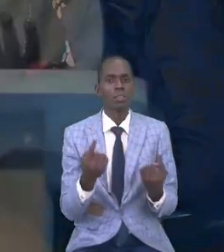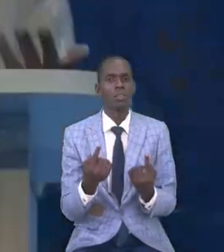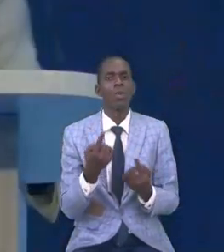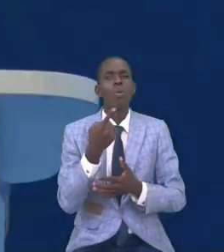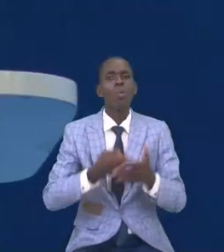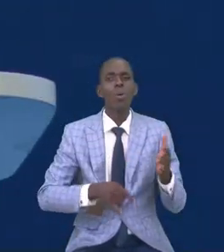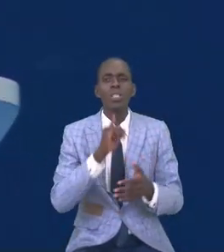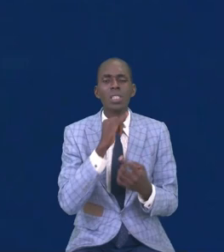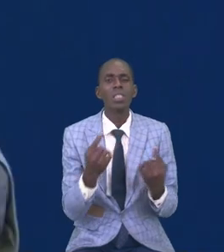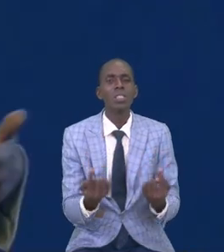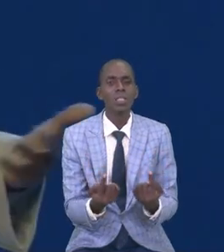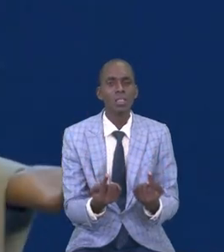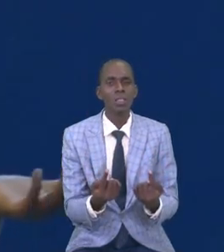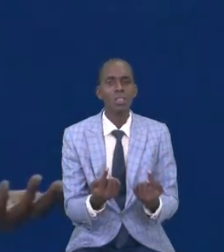sin?